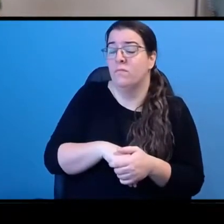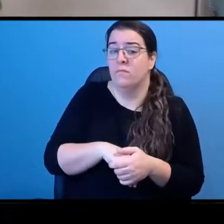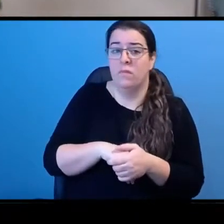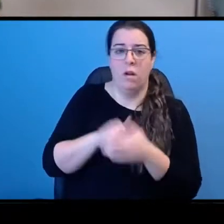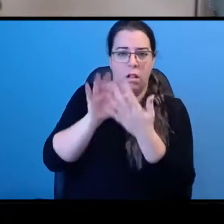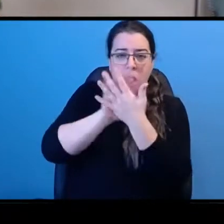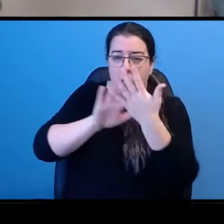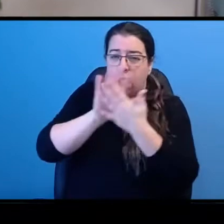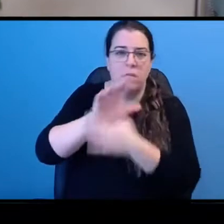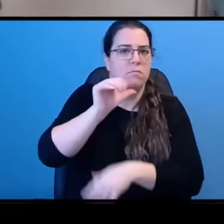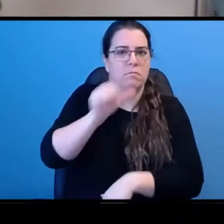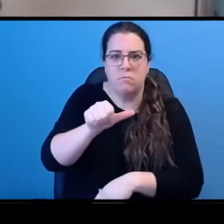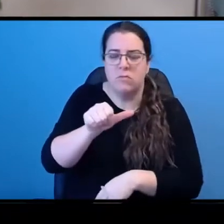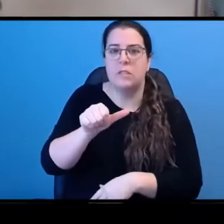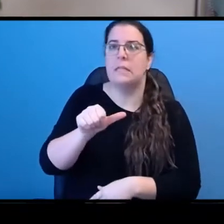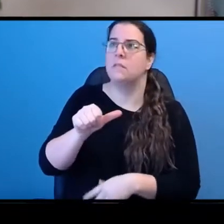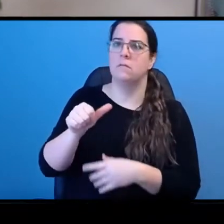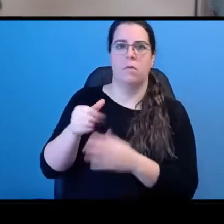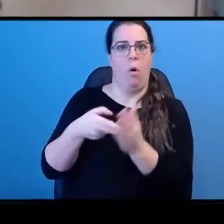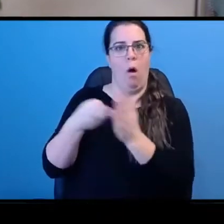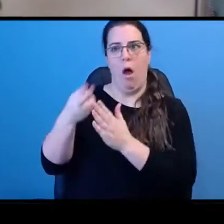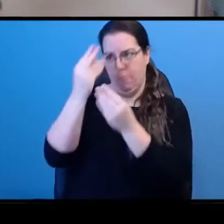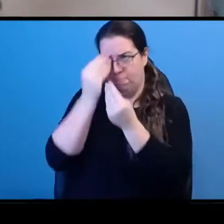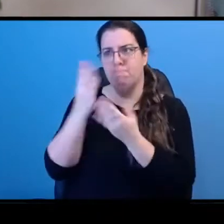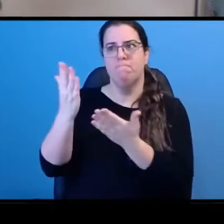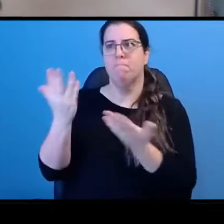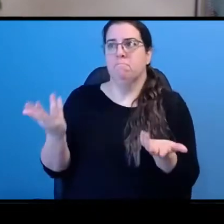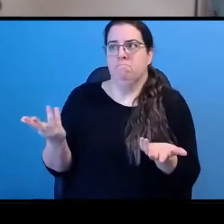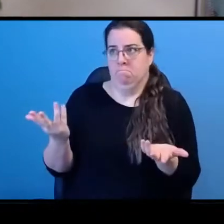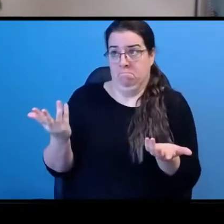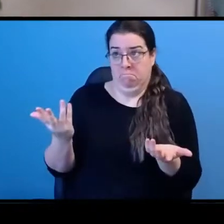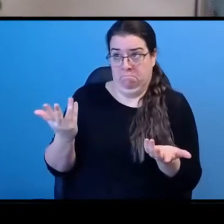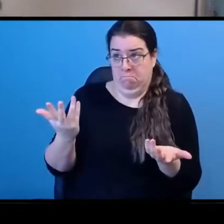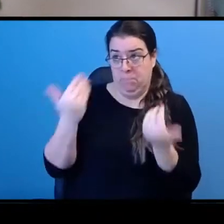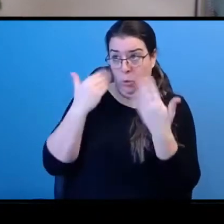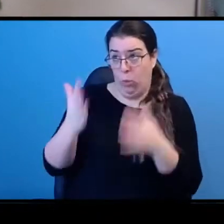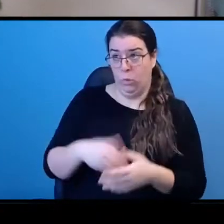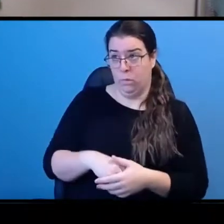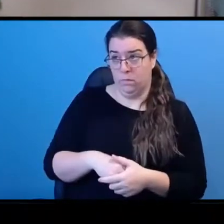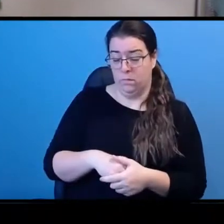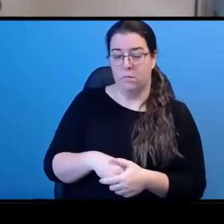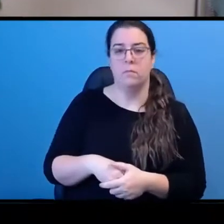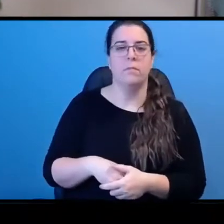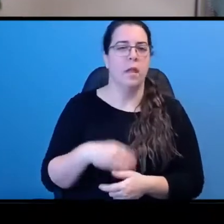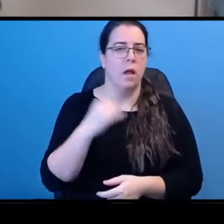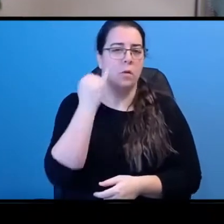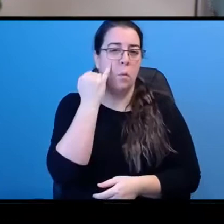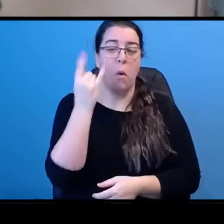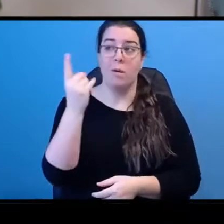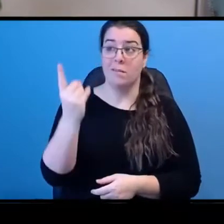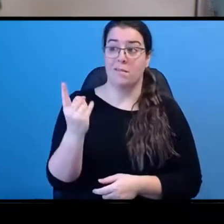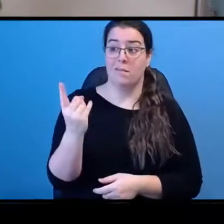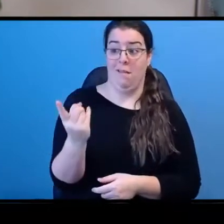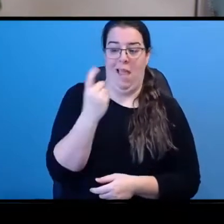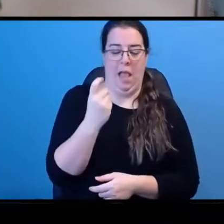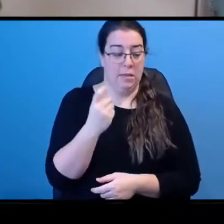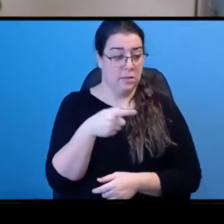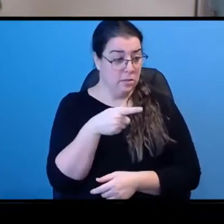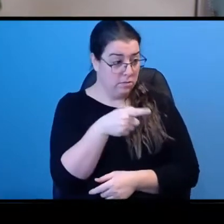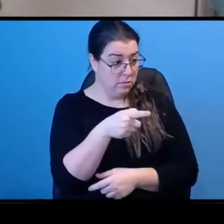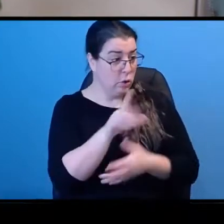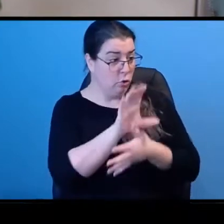yourself or about the project, and it has to do with whether or not you'll be eligible for the funding, don't lie about